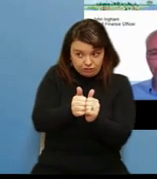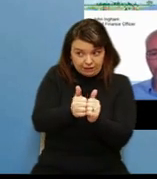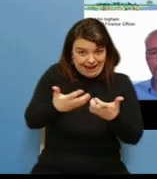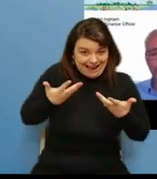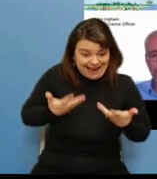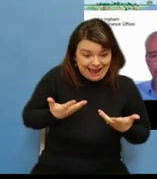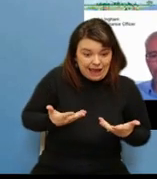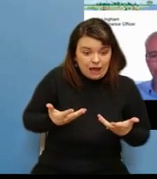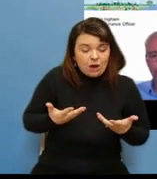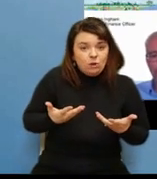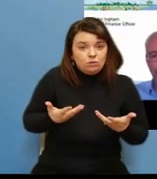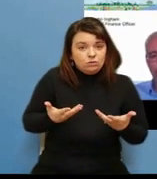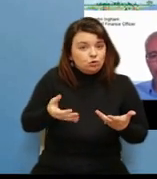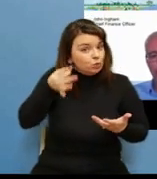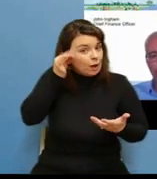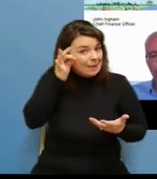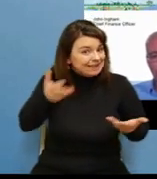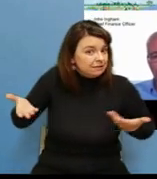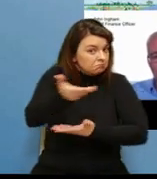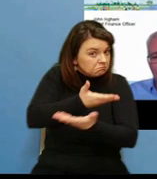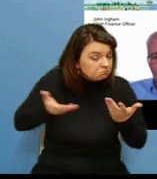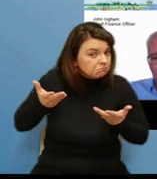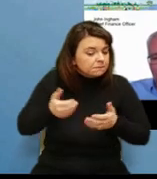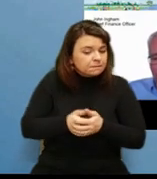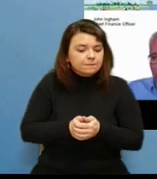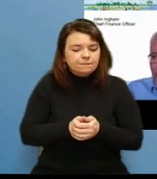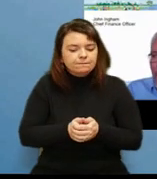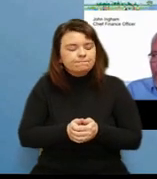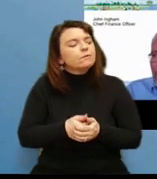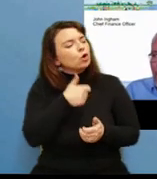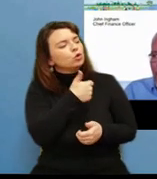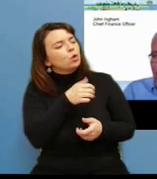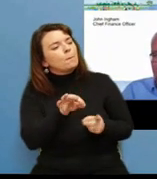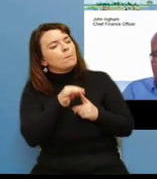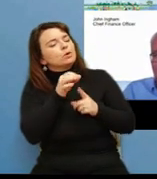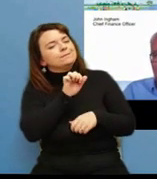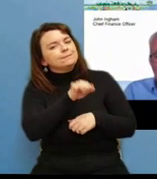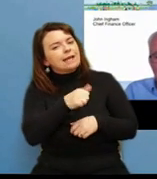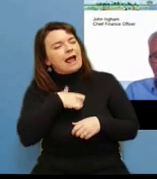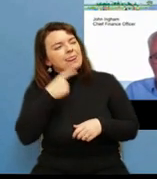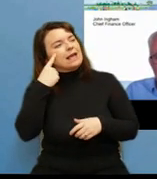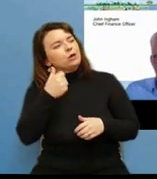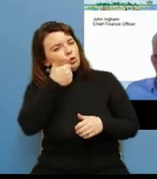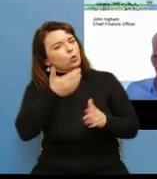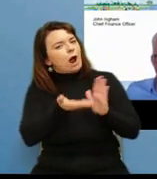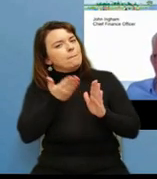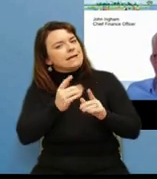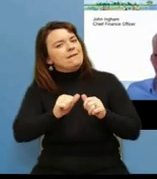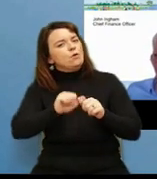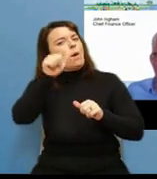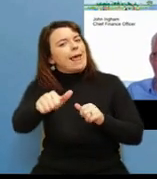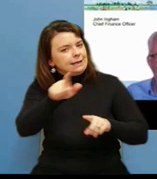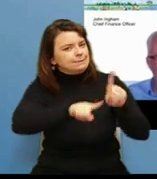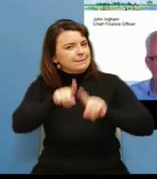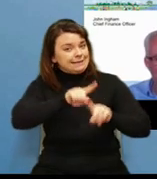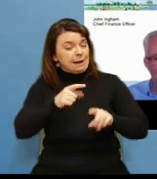back in near term to the committee? It's a good point, Heinz. So yes, it will be good to have an update, I think, to the next meeting. My understanding